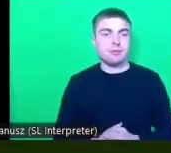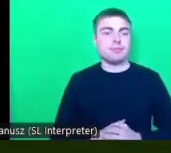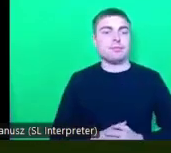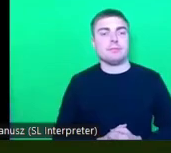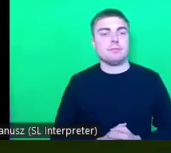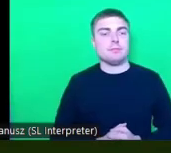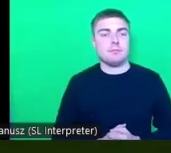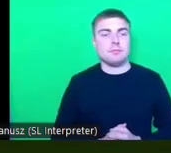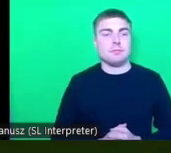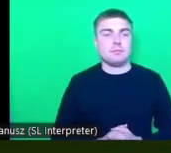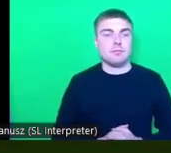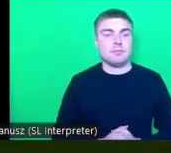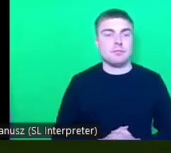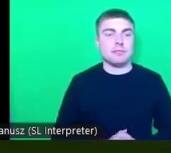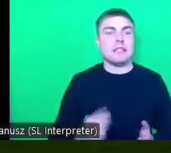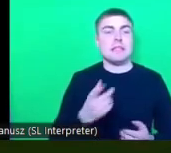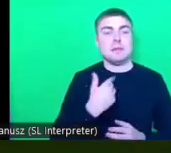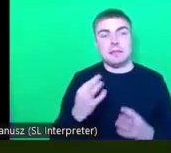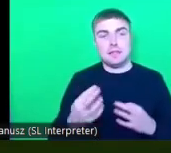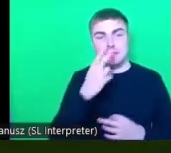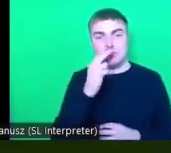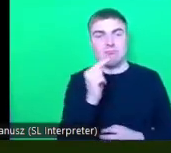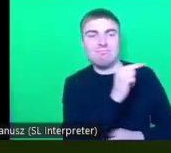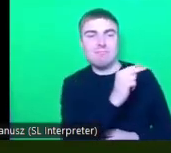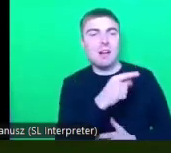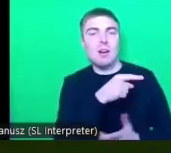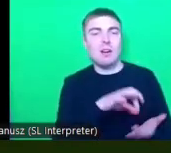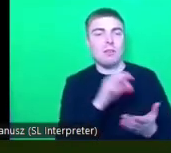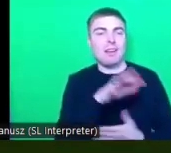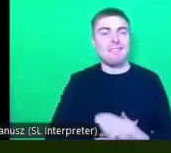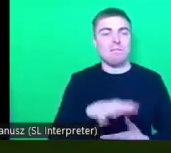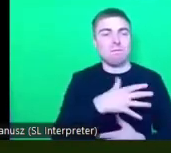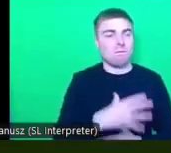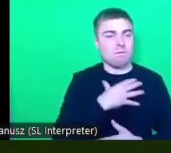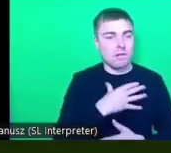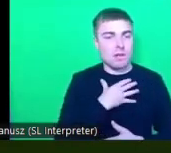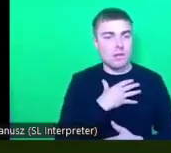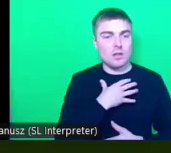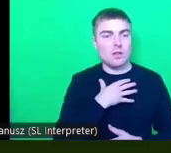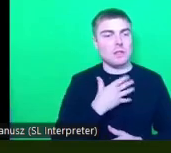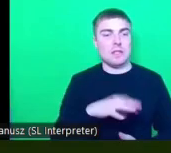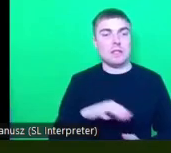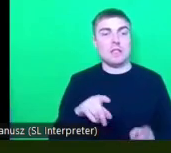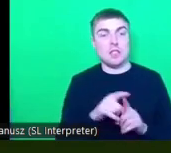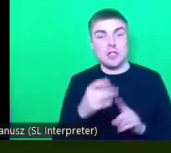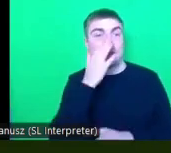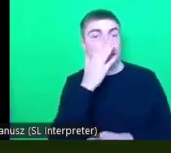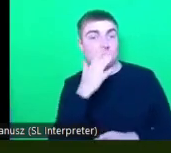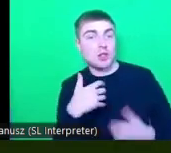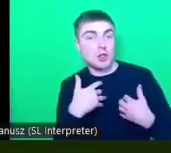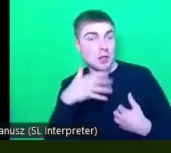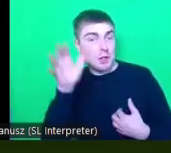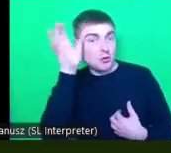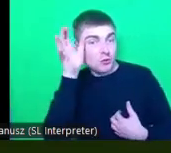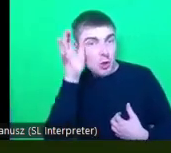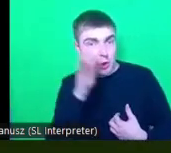So we had a number of moose that was actually outside the wolf territories for some years, but then we have the establishment of a new pack. So